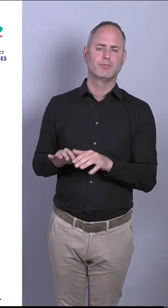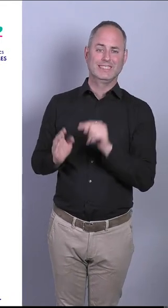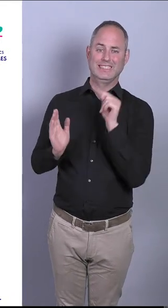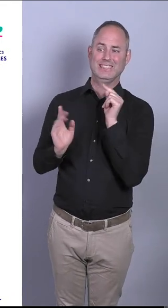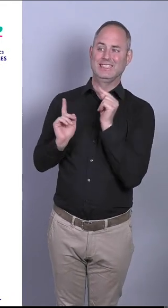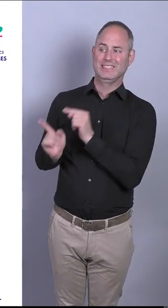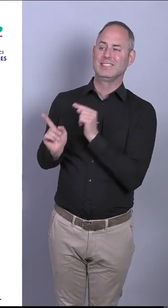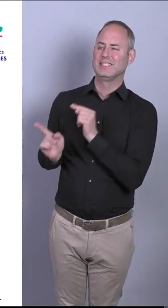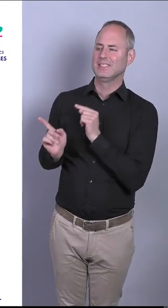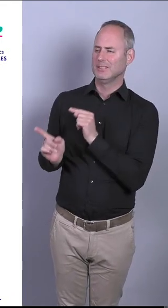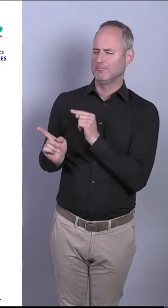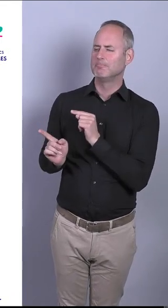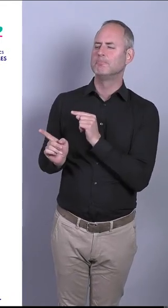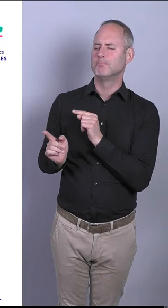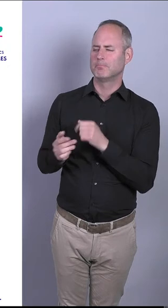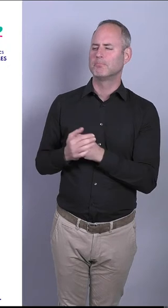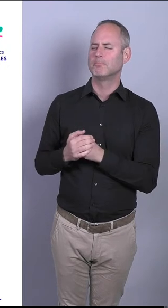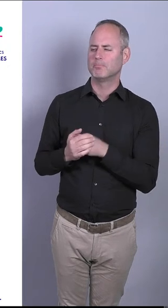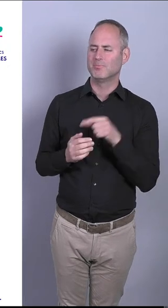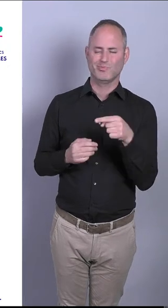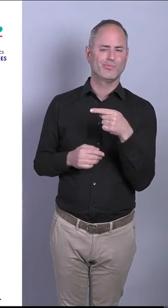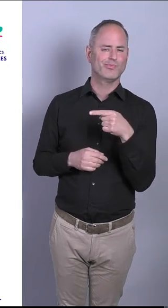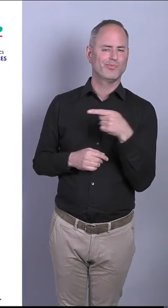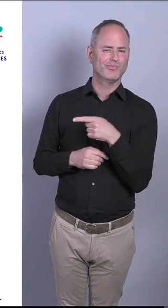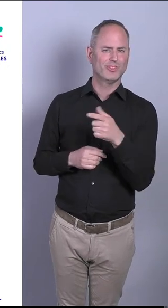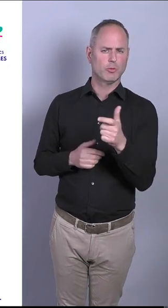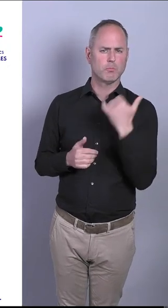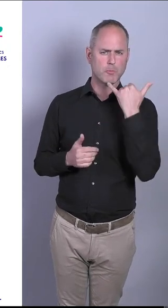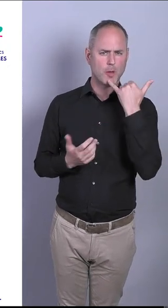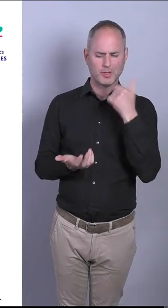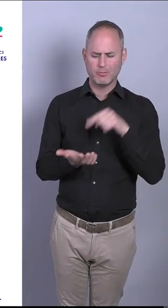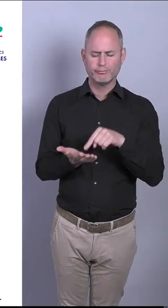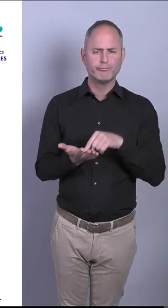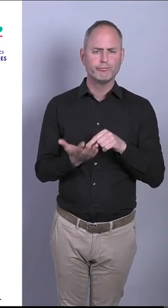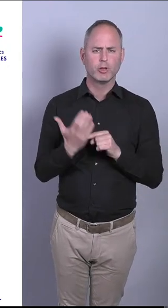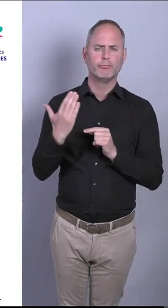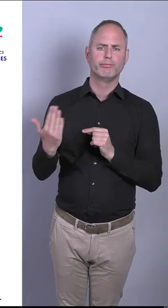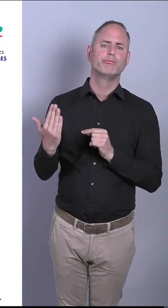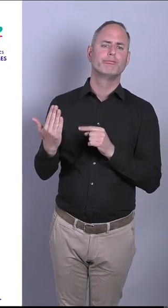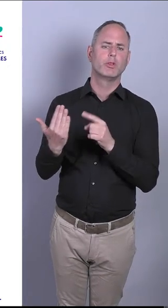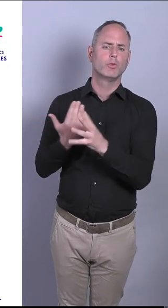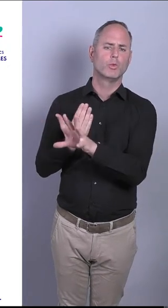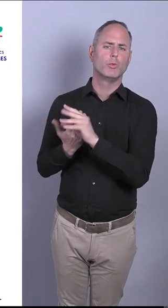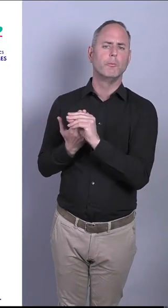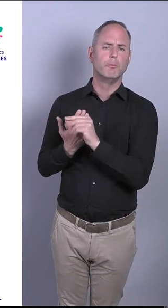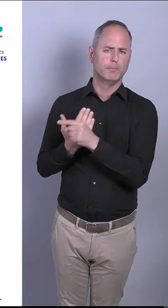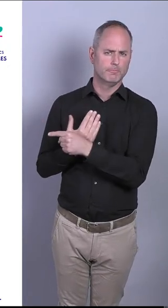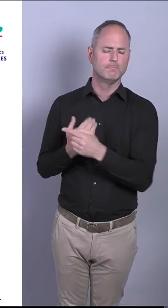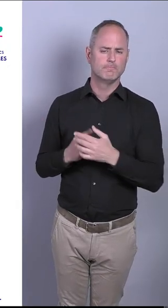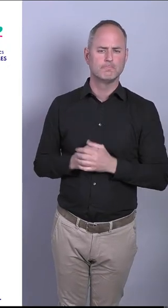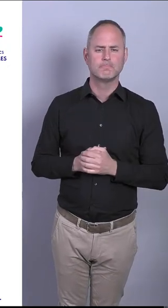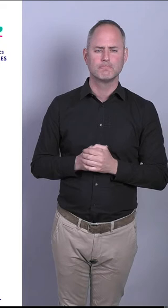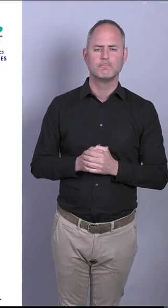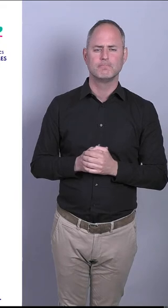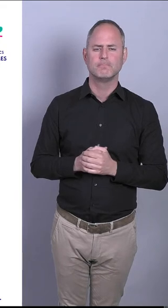So just go to menti.com and be part of our word cloud. Go to menti.com, enter the code